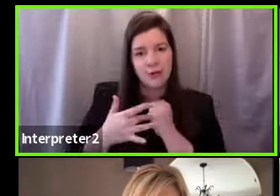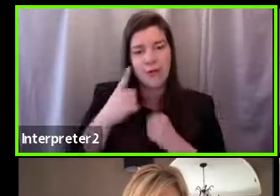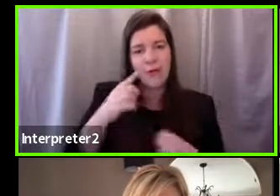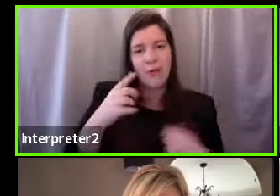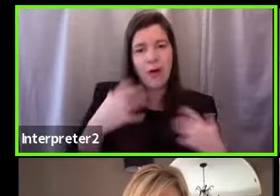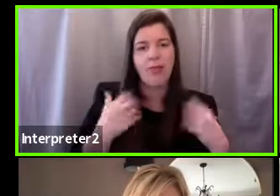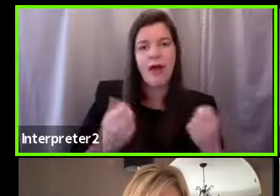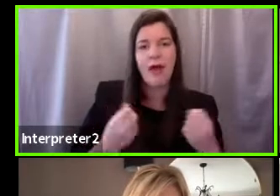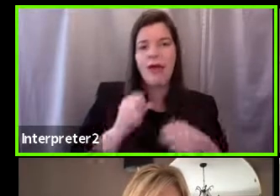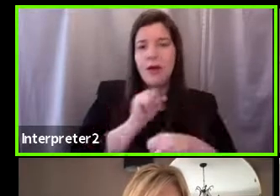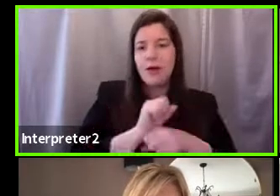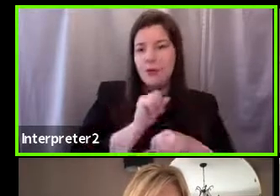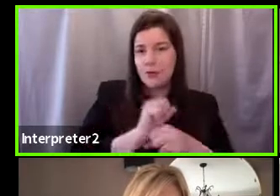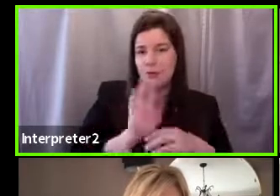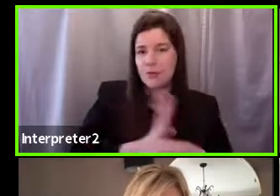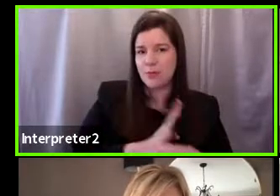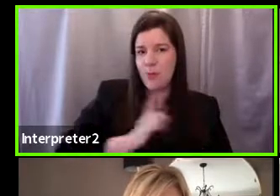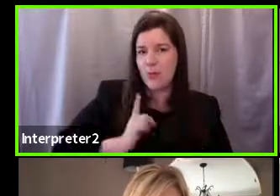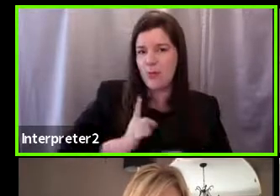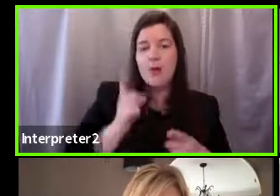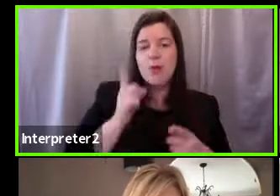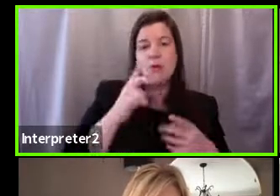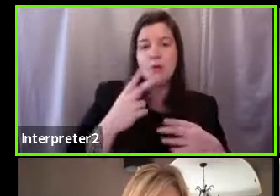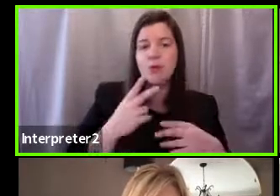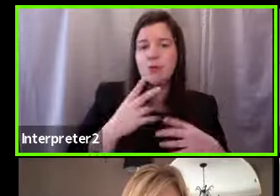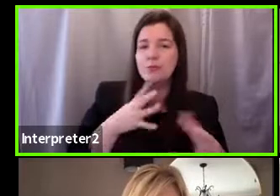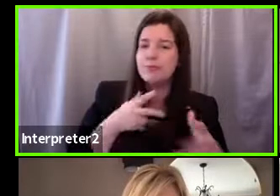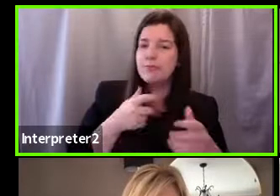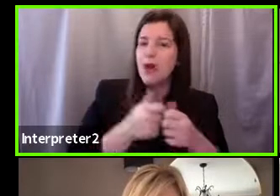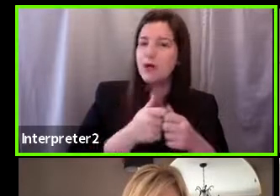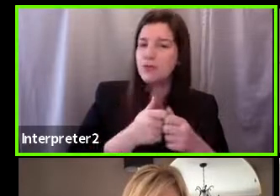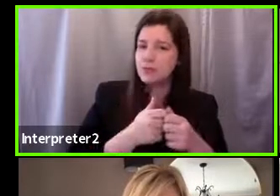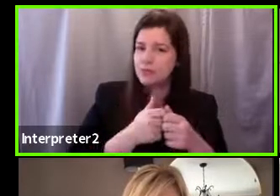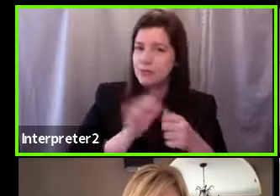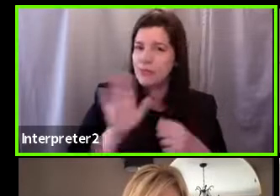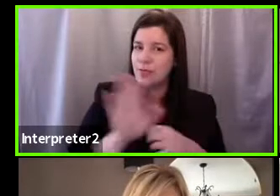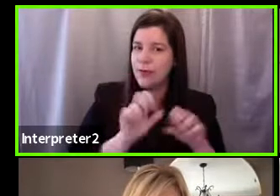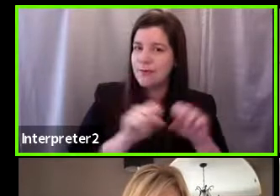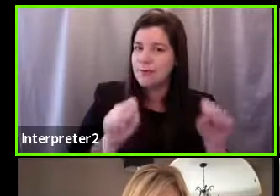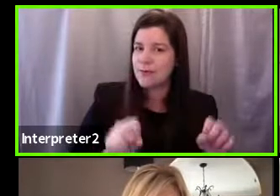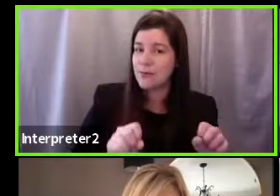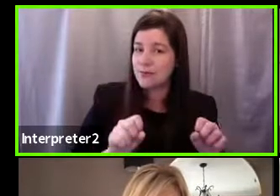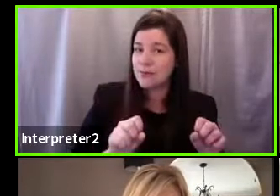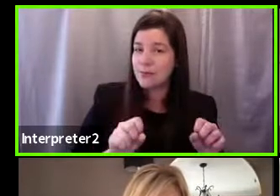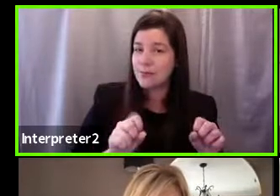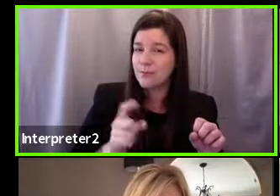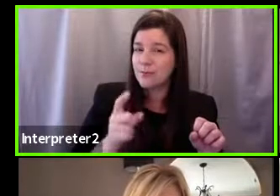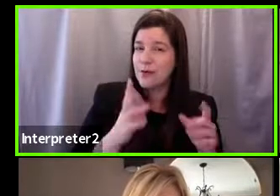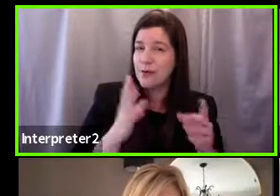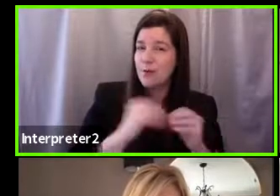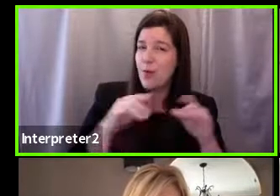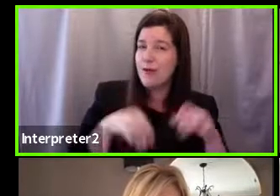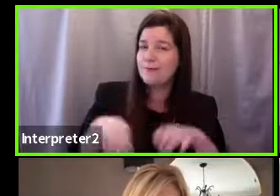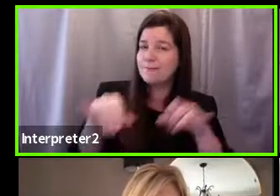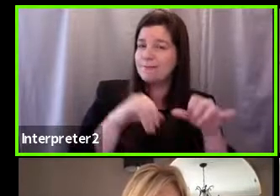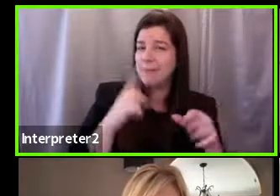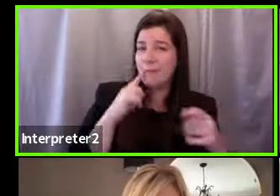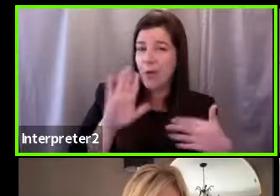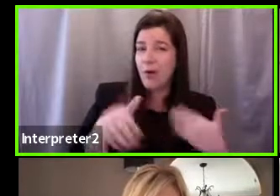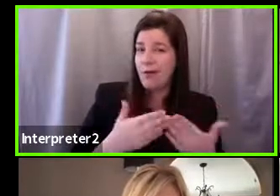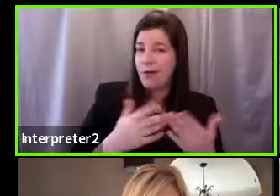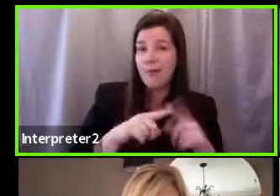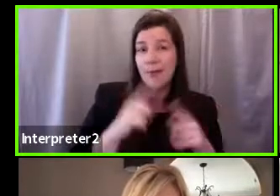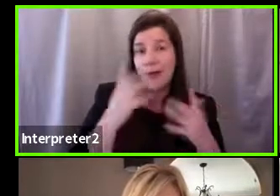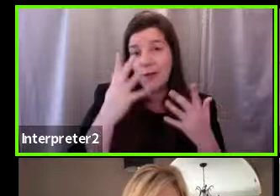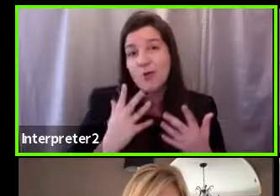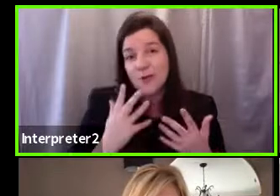to modernize their systems and to bring consistency across all of the boards. Unfortunately,